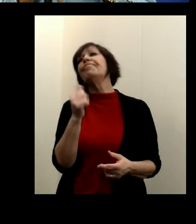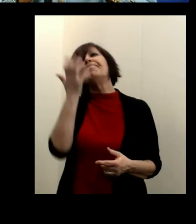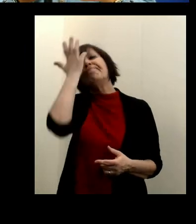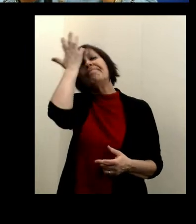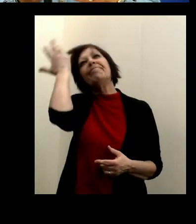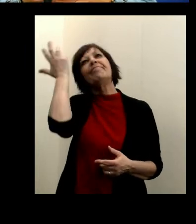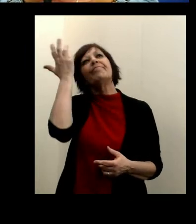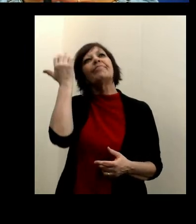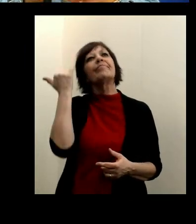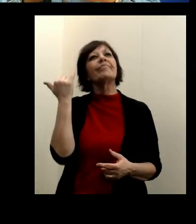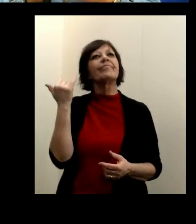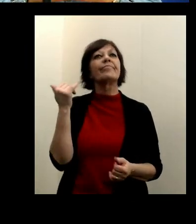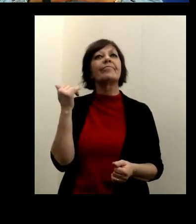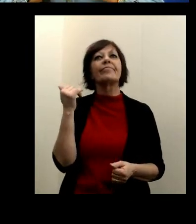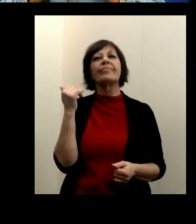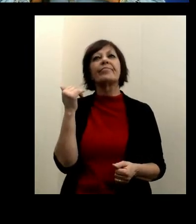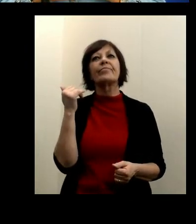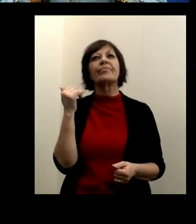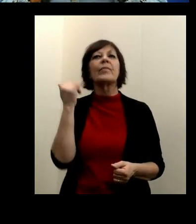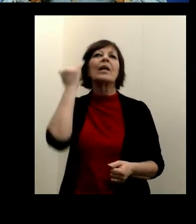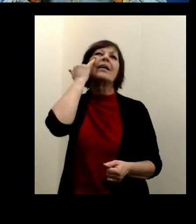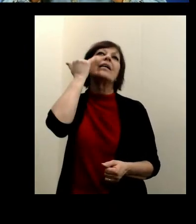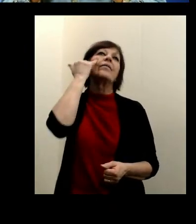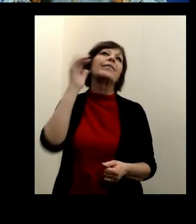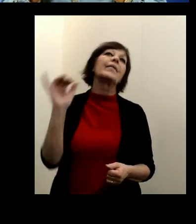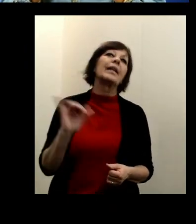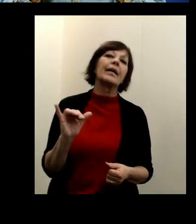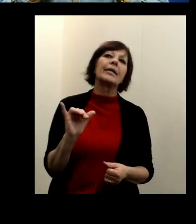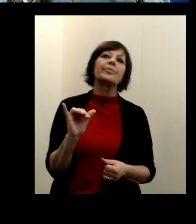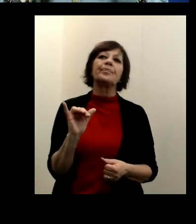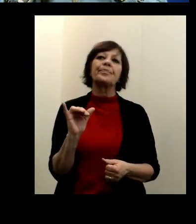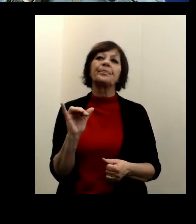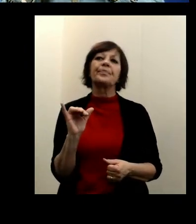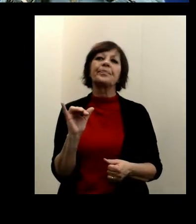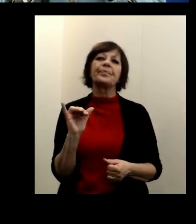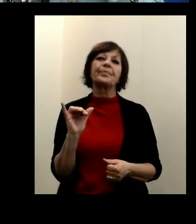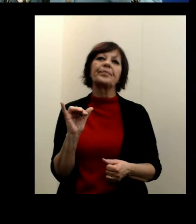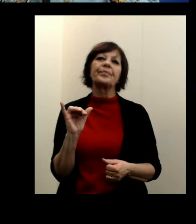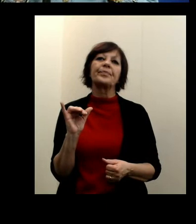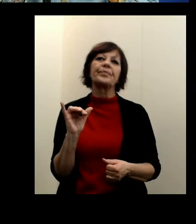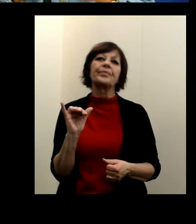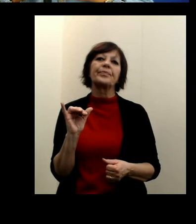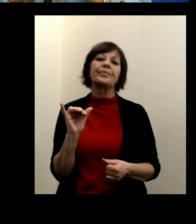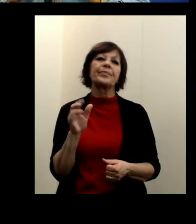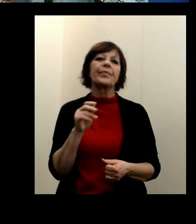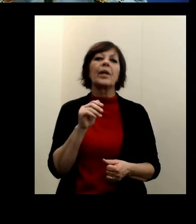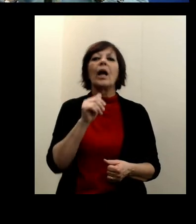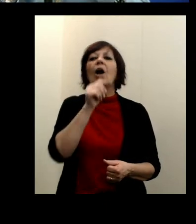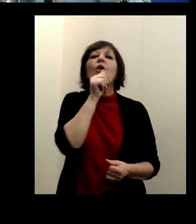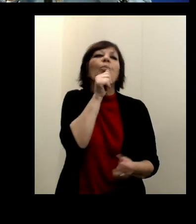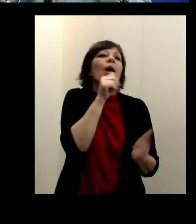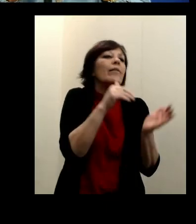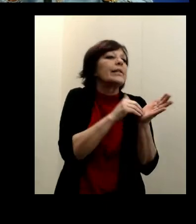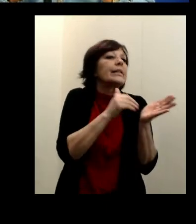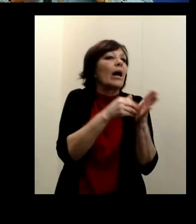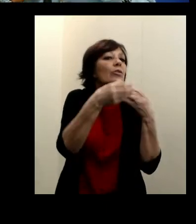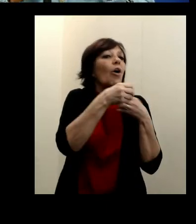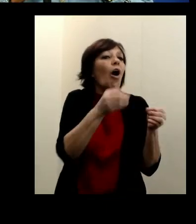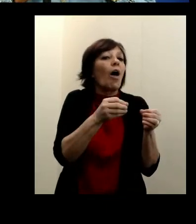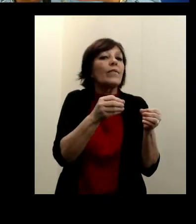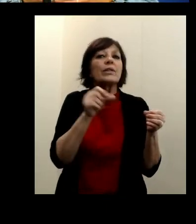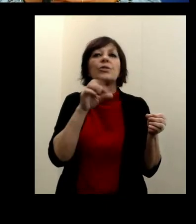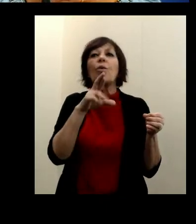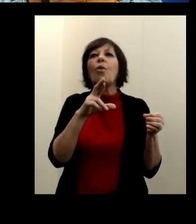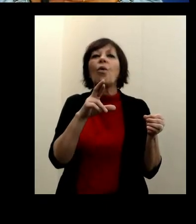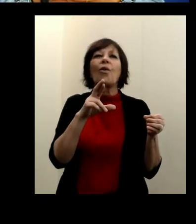they offer testing, say we know that, say it's a private provider's office or an office that doesn't